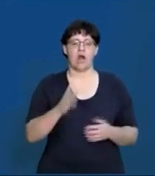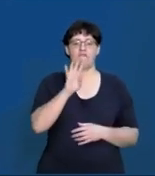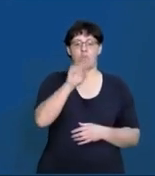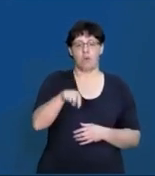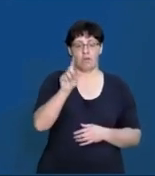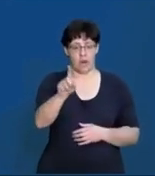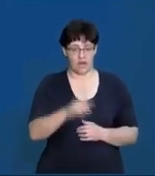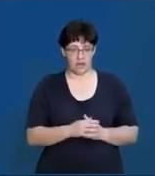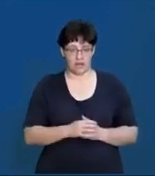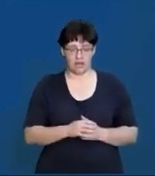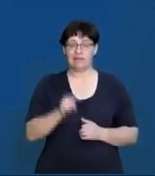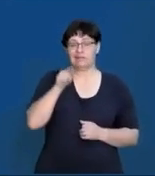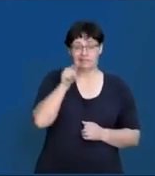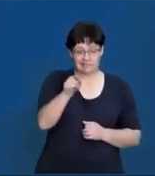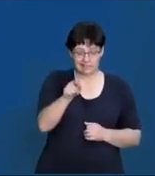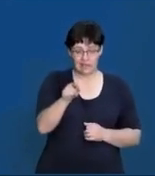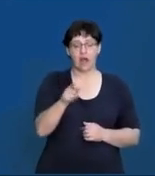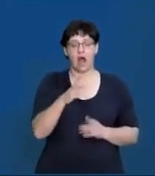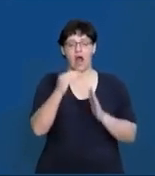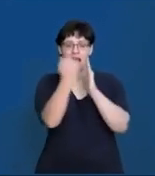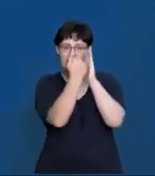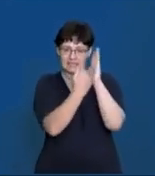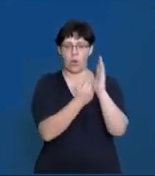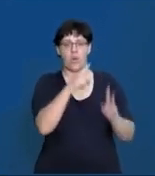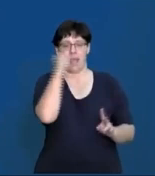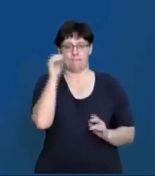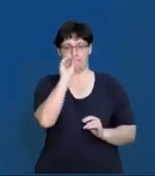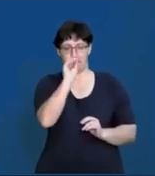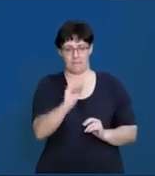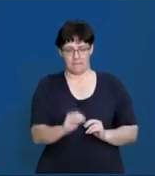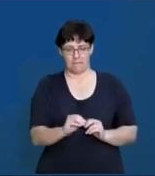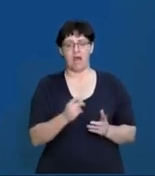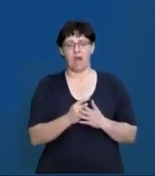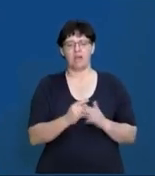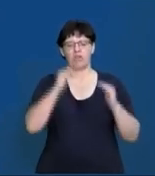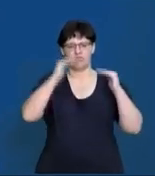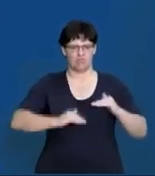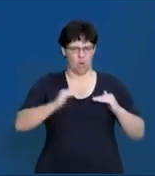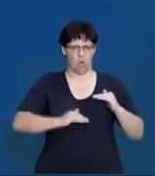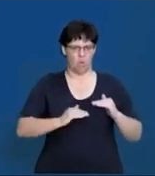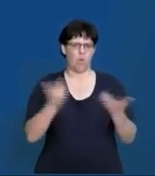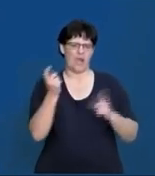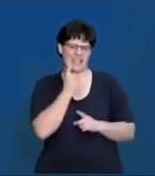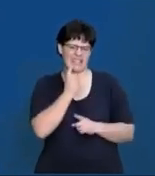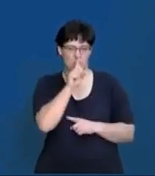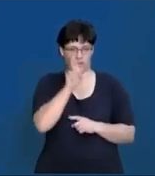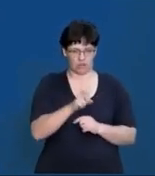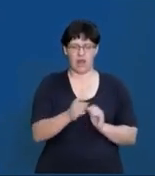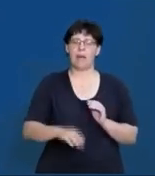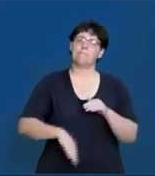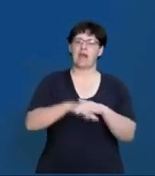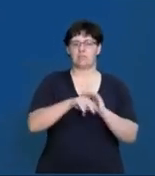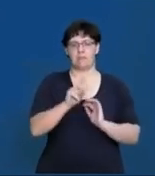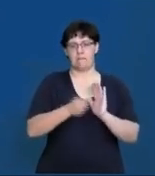question 4.1, these are the list or name type of questions. These are lower cognitive level and they normally